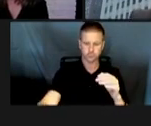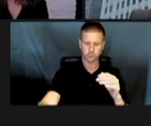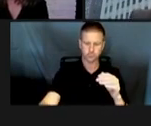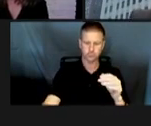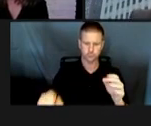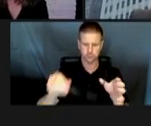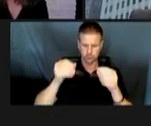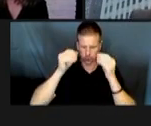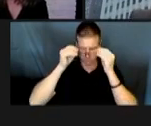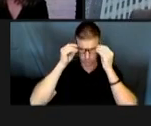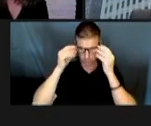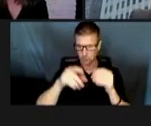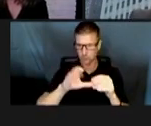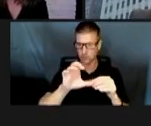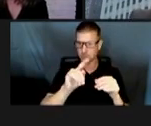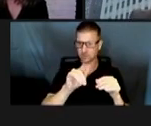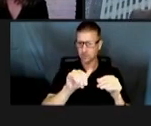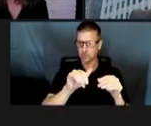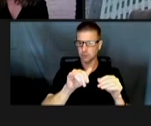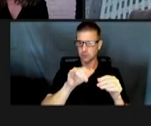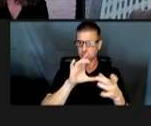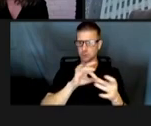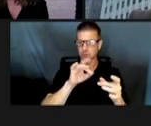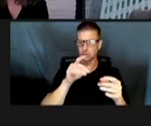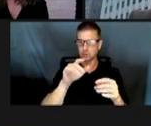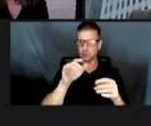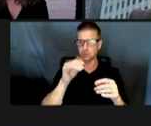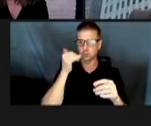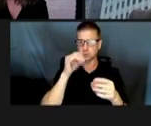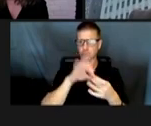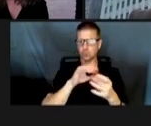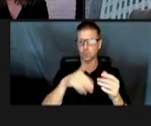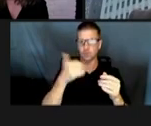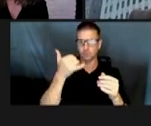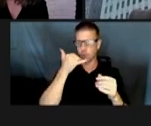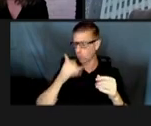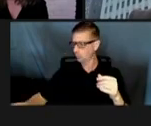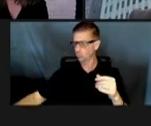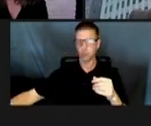City staff, is there someone possibly trying to join by phone? Yes.